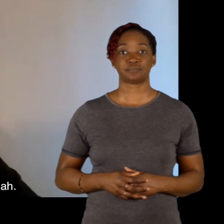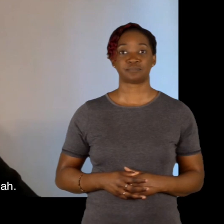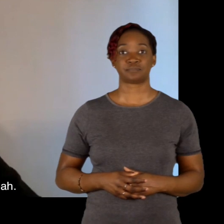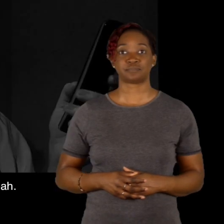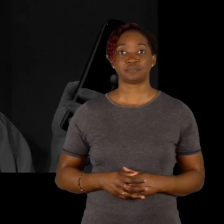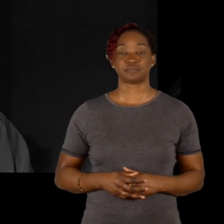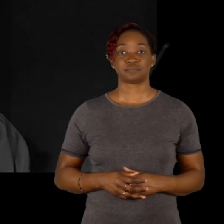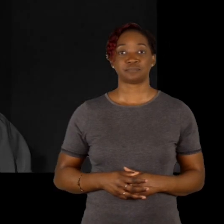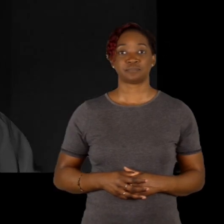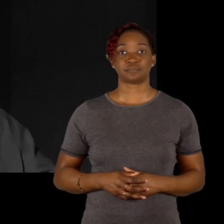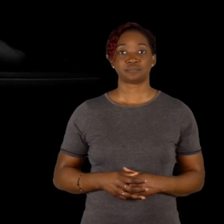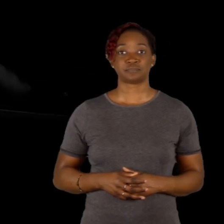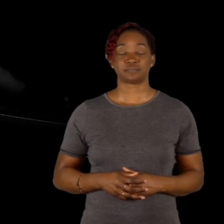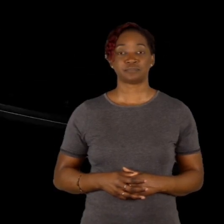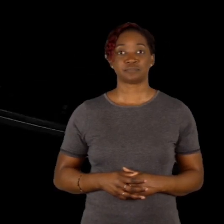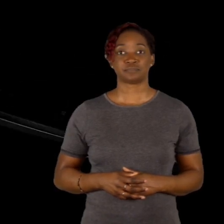yeah.